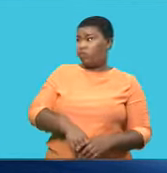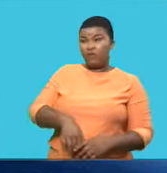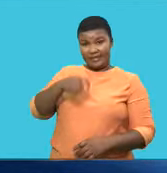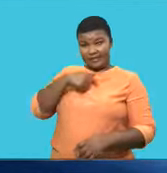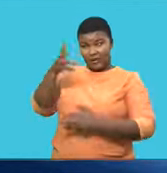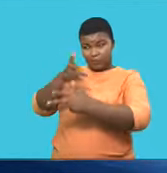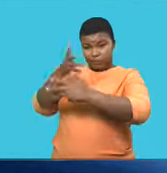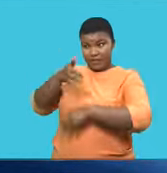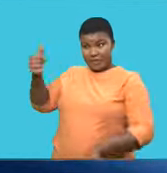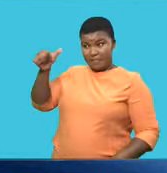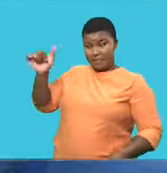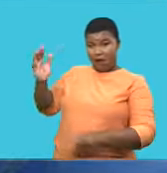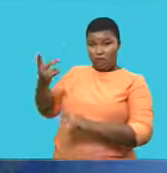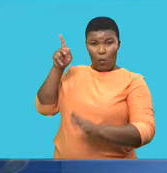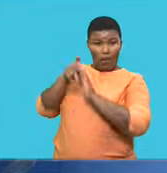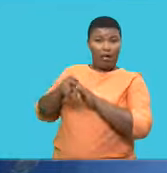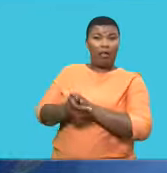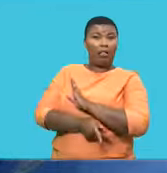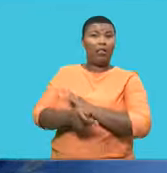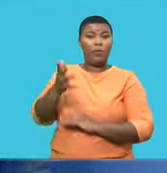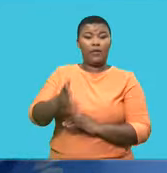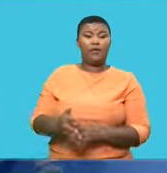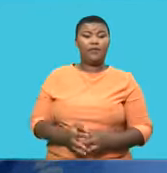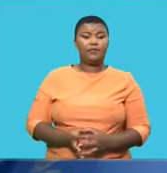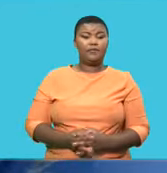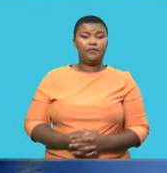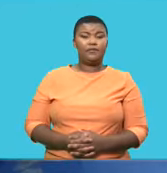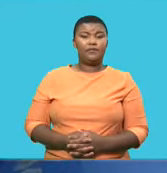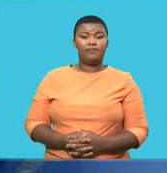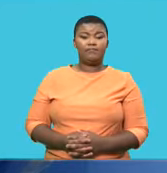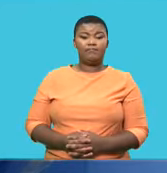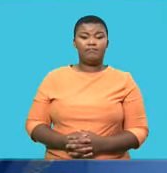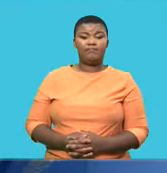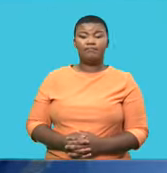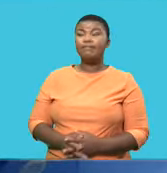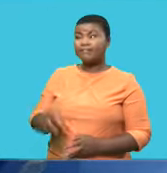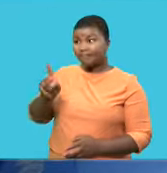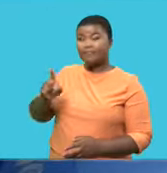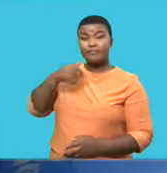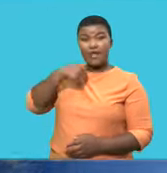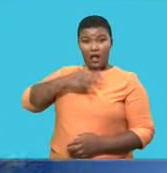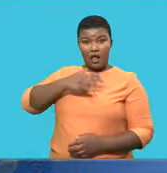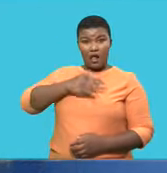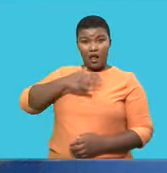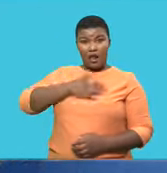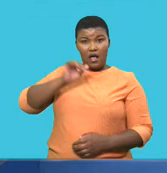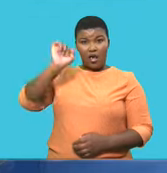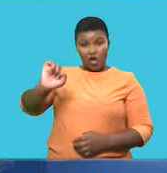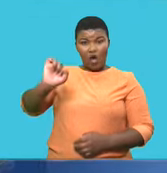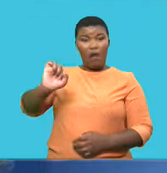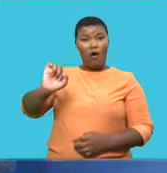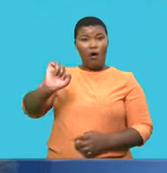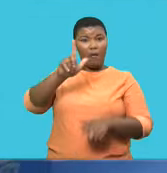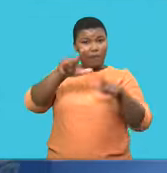them, they come back with you, they kill you. Stay firm. Yeah. I like what you people do in Noord-Gesa. Mm. This is our